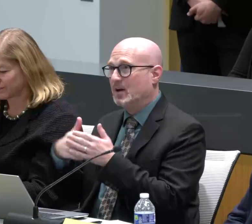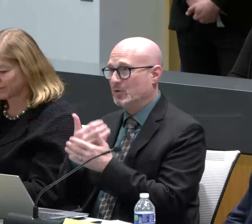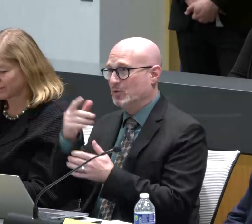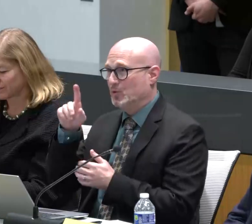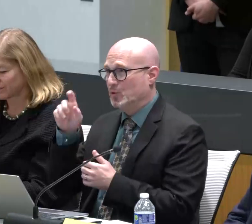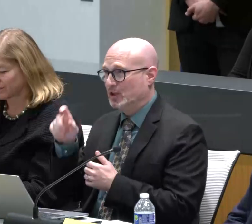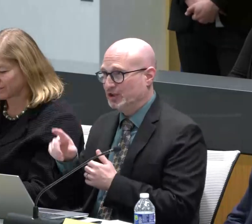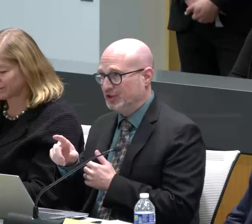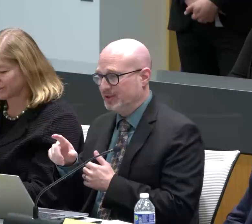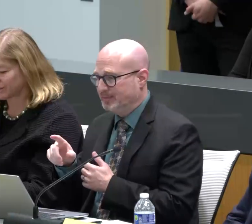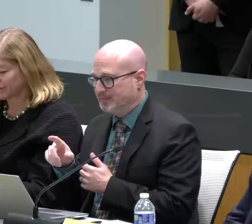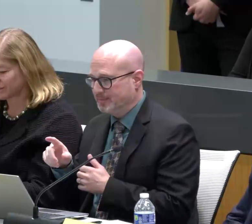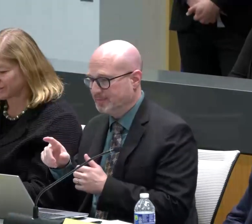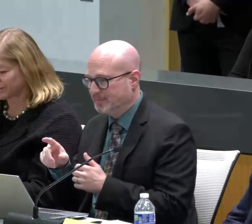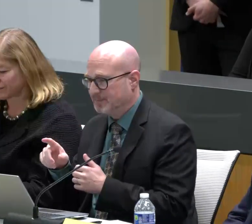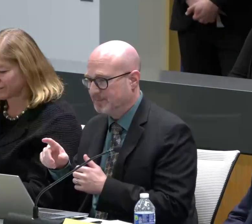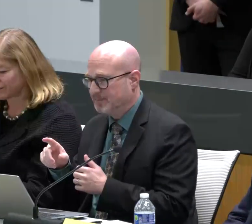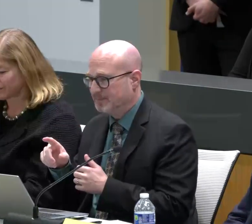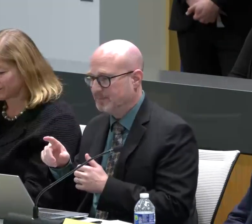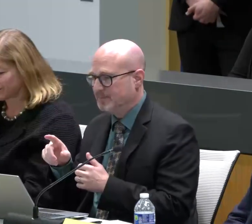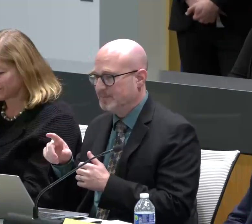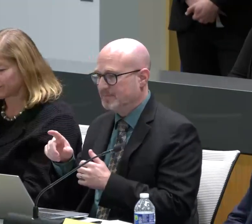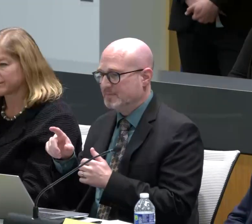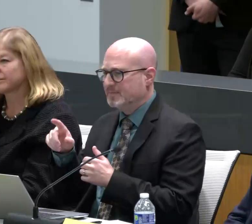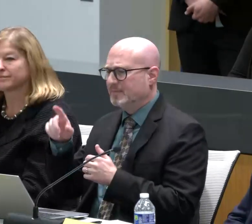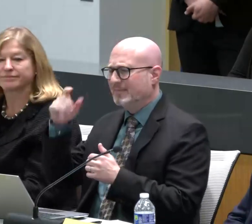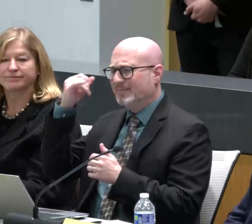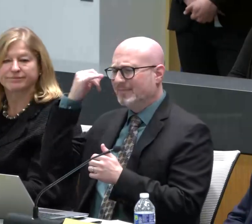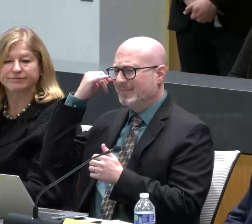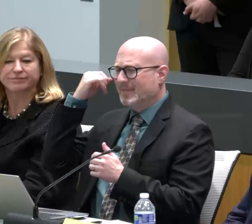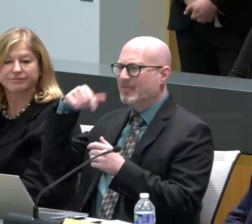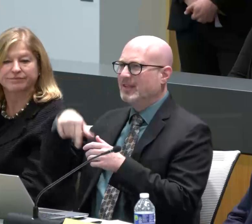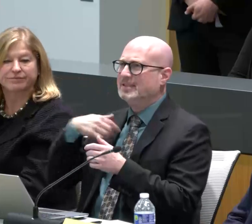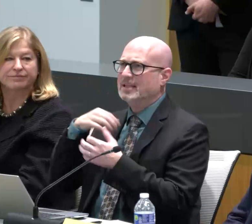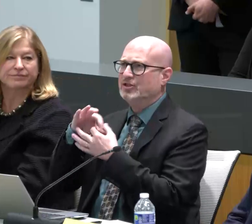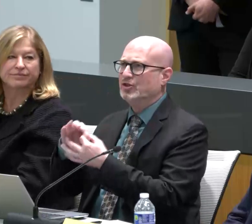We actually just received another question.